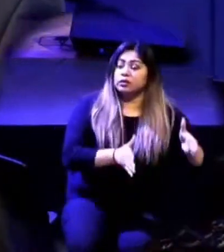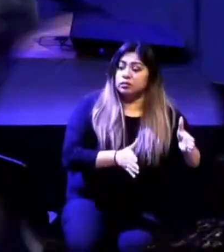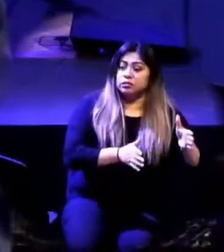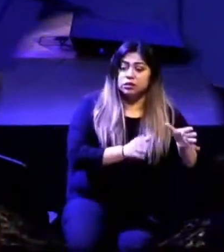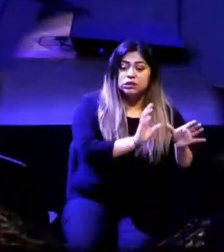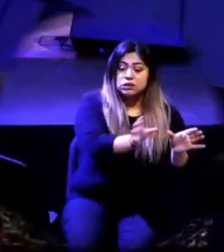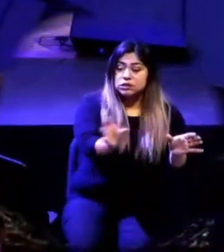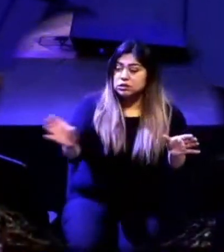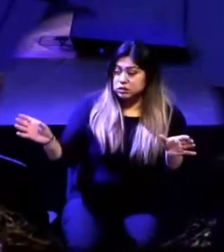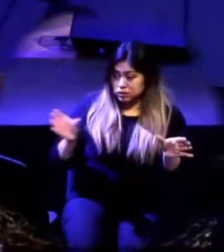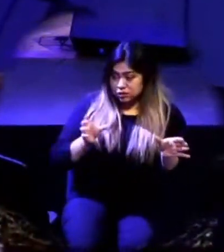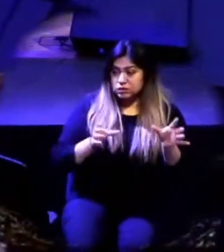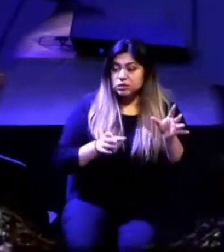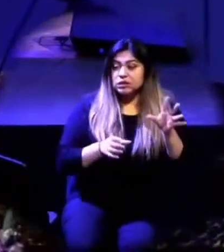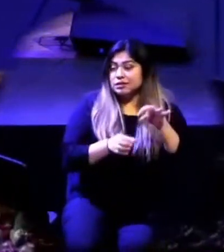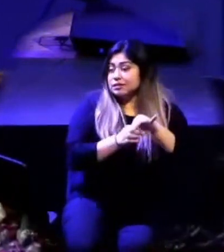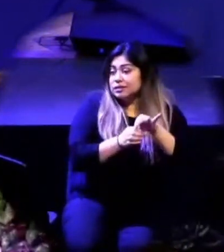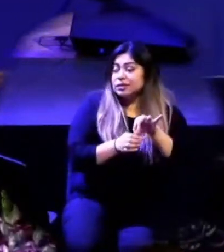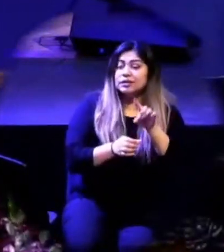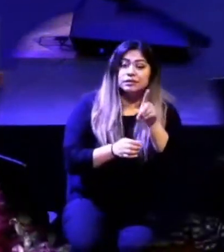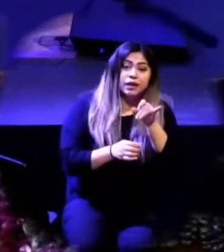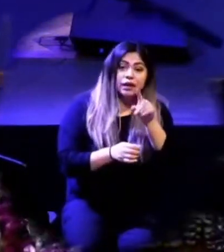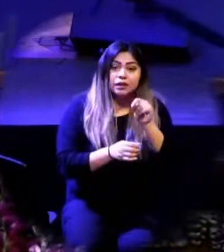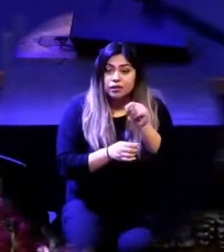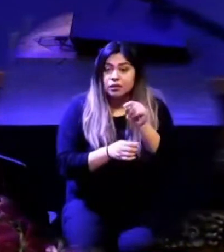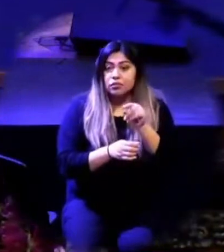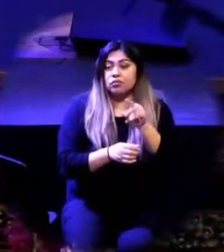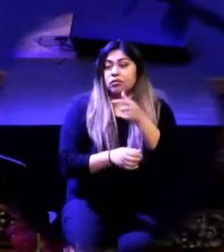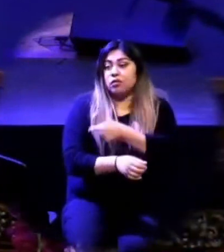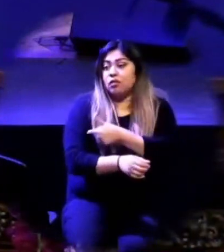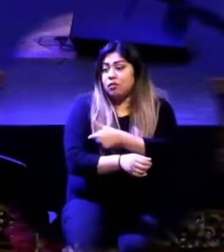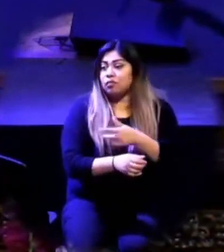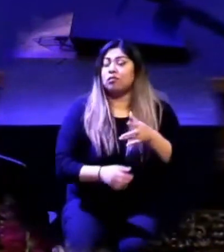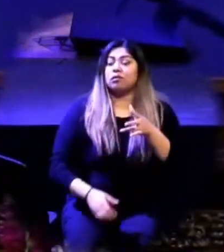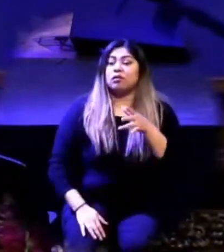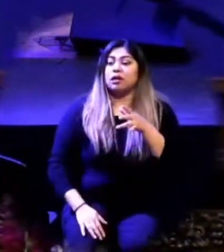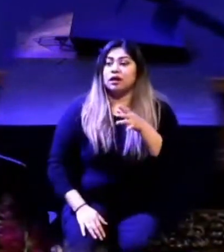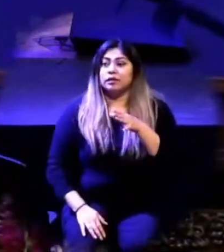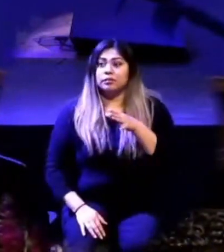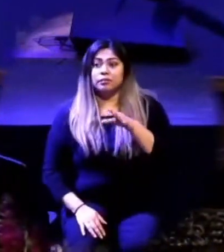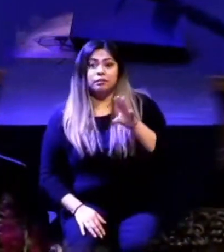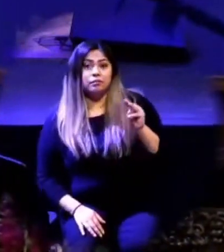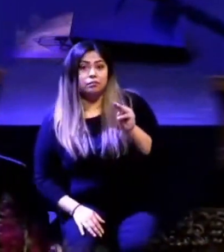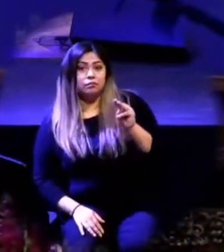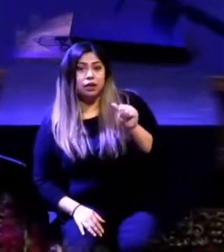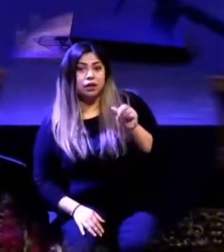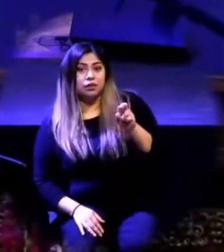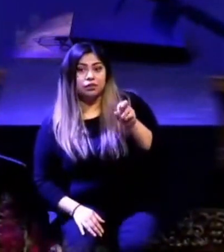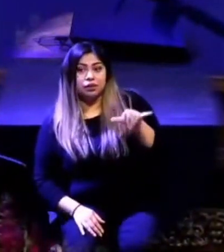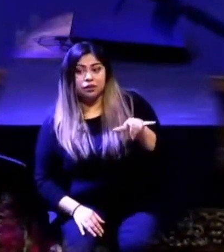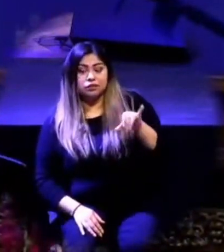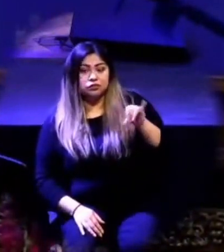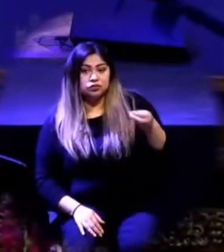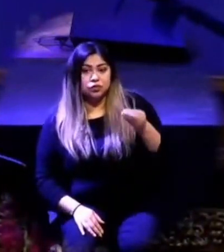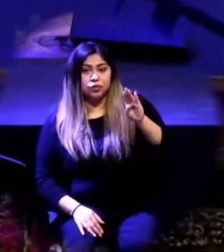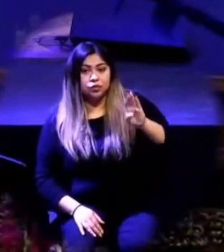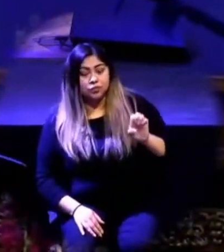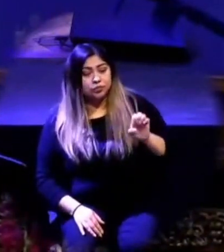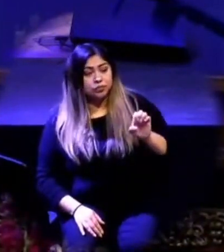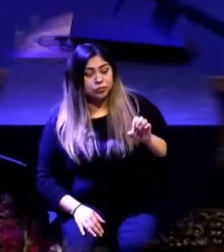there we got all the iced teas and the Diet Cokes and Mary Jo with her margarita. And she picks it up, and she looks around, and she says,